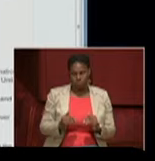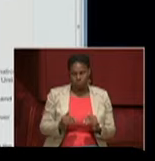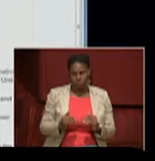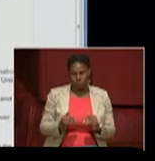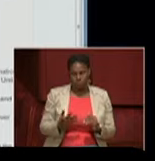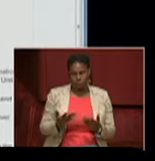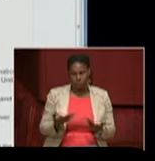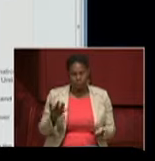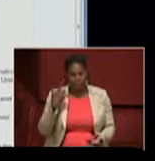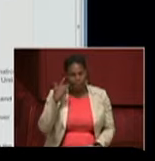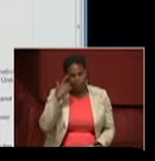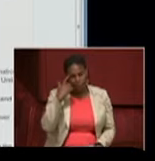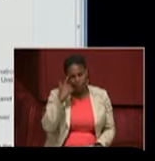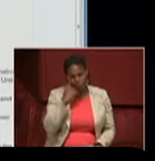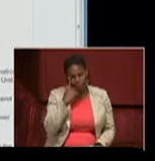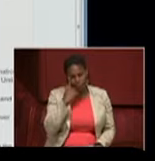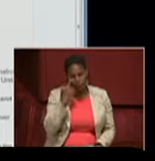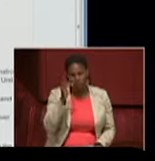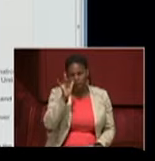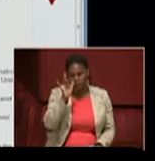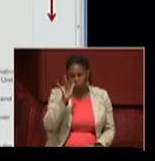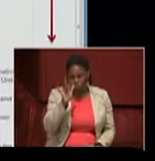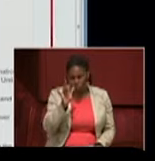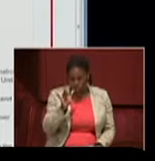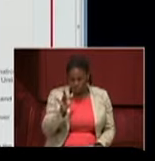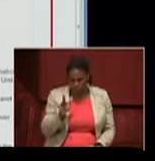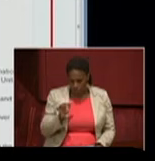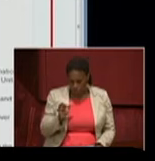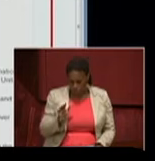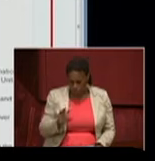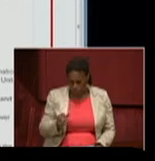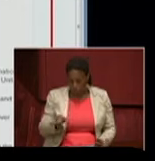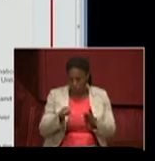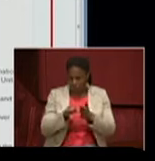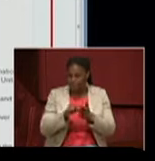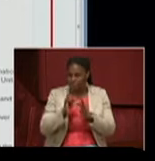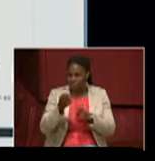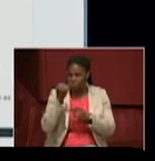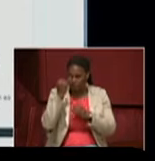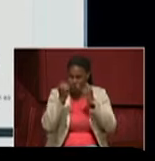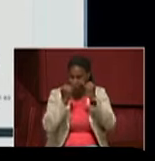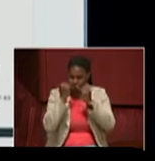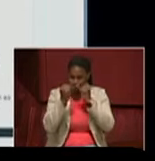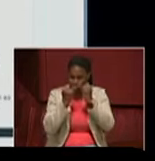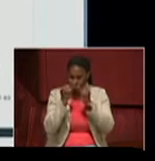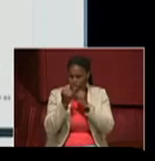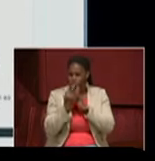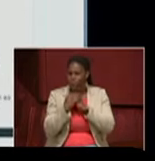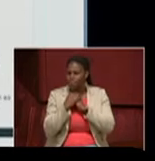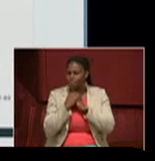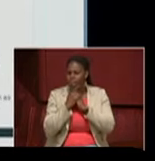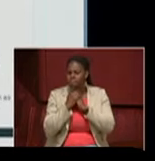I'm going down the page a little bit just to give you an idea what else there